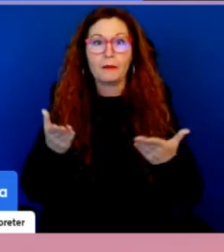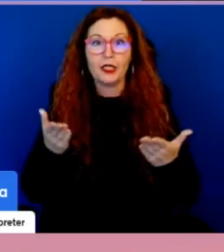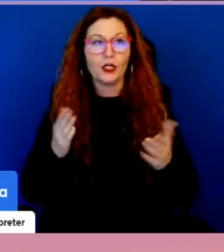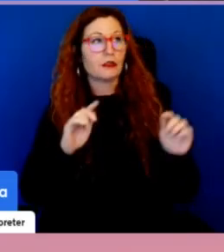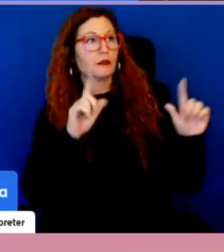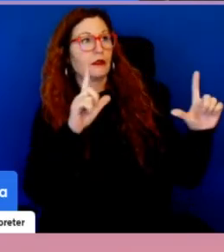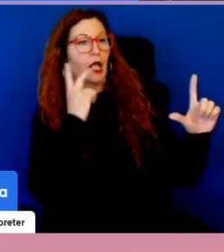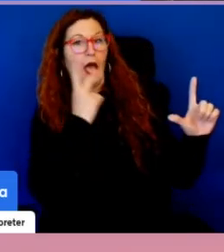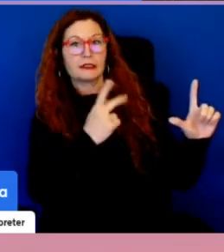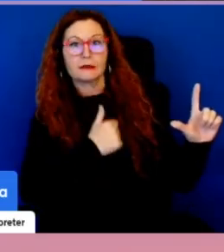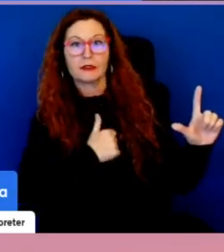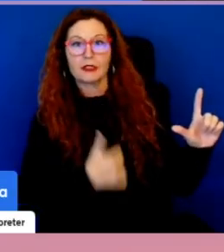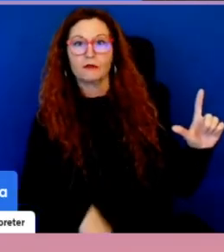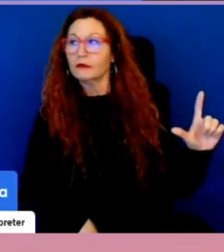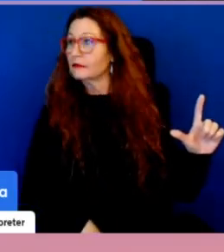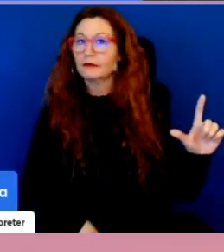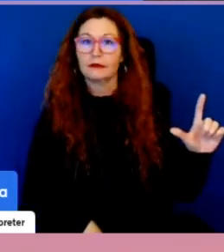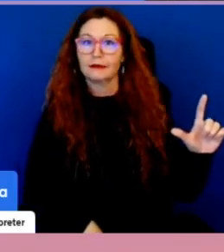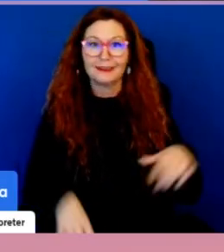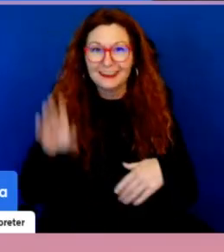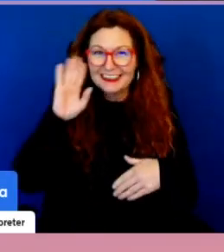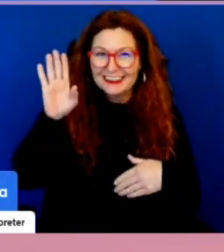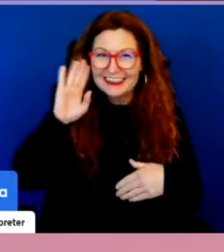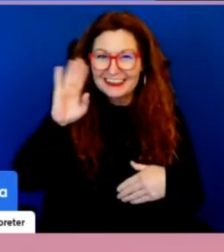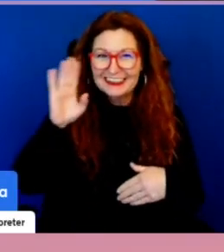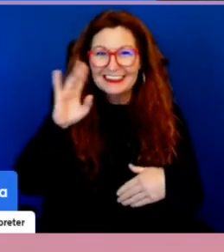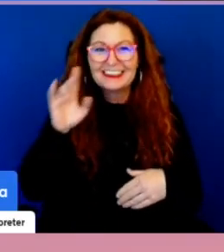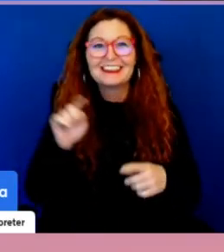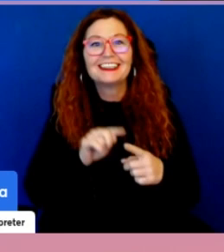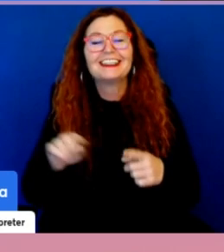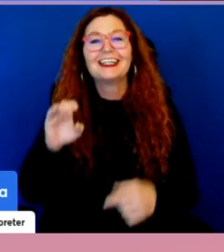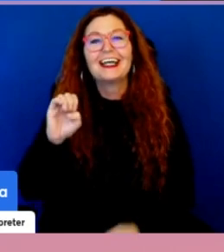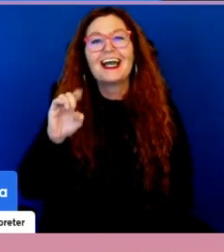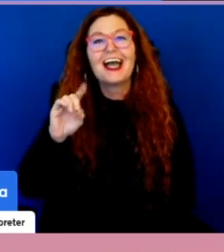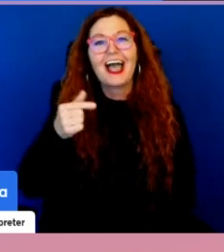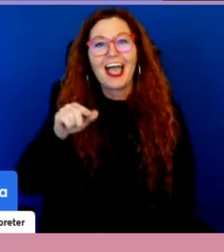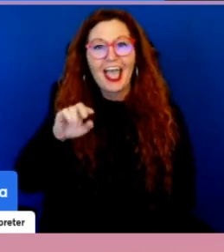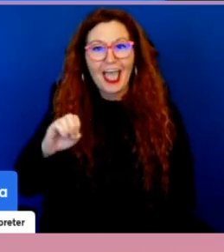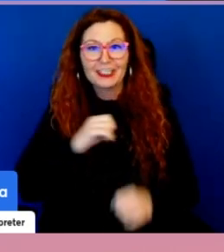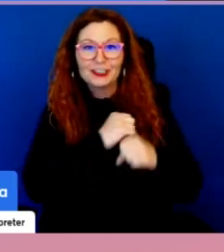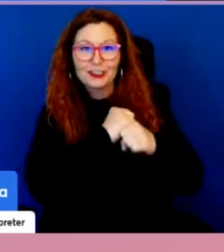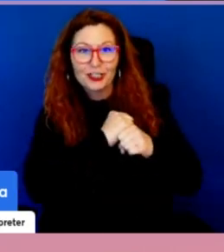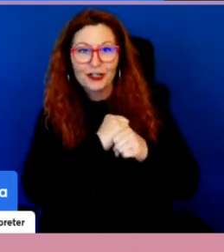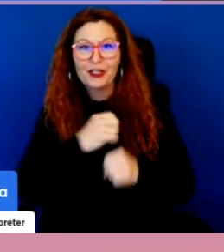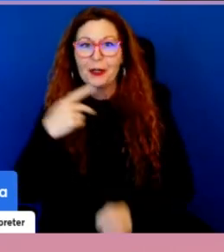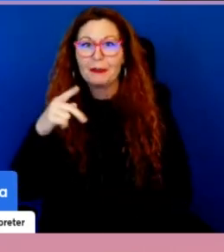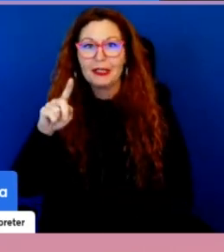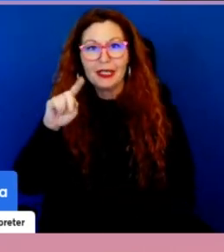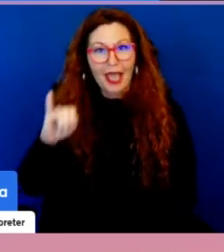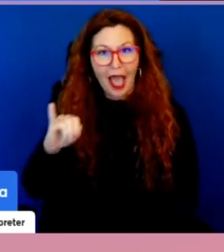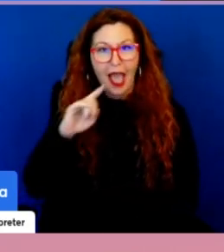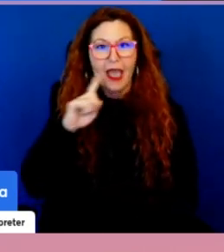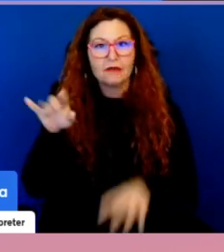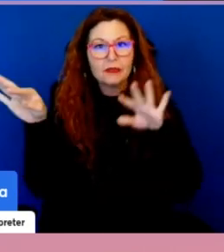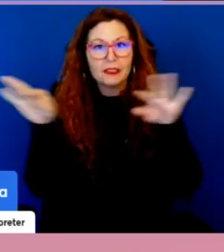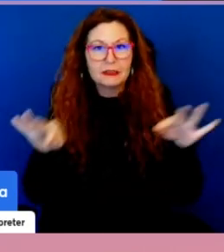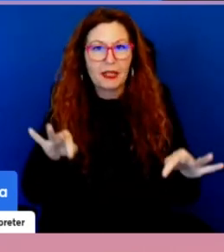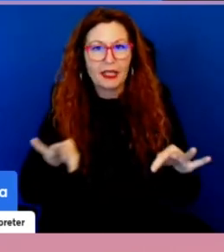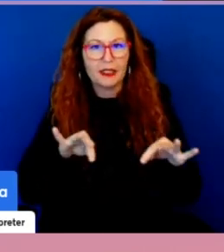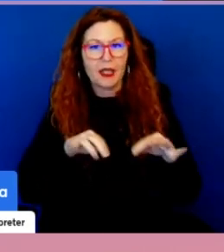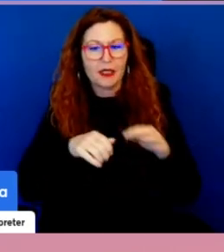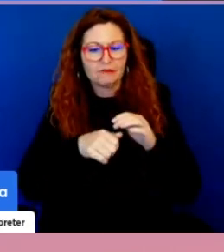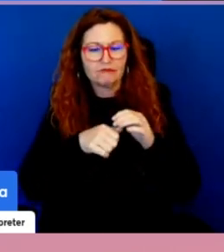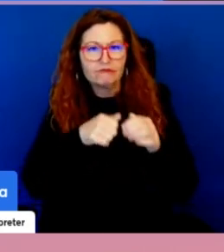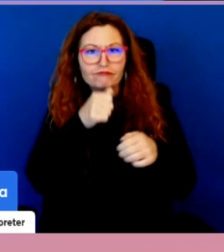Hey folks. Edge Security PKI Unleashed, the secret handshake. That's the talk track for today. I think this is